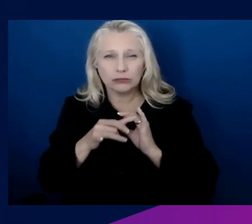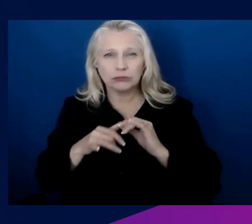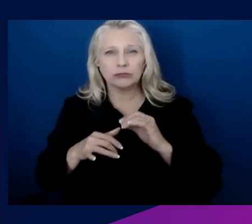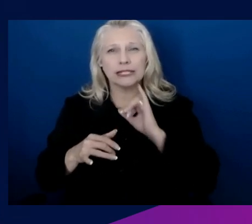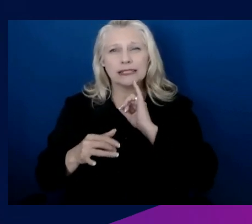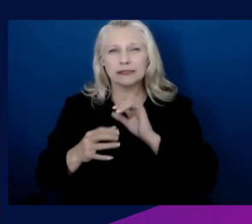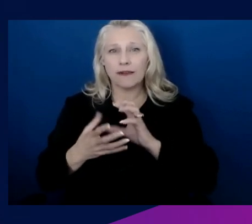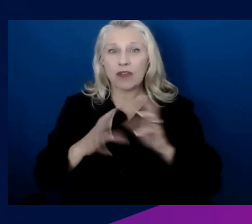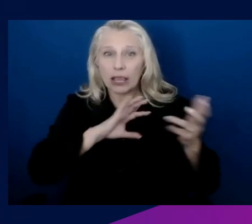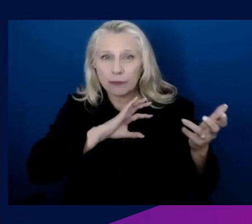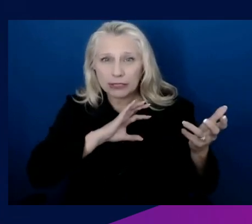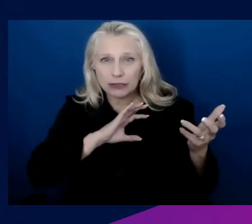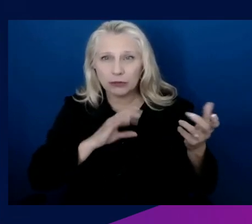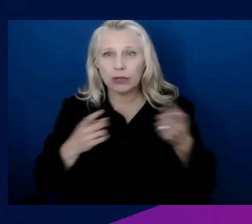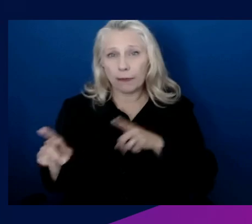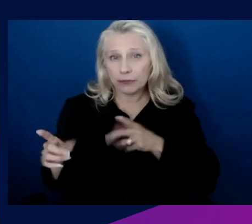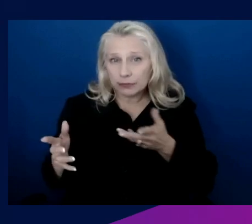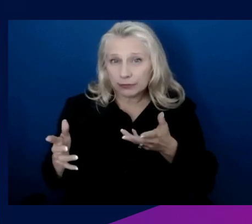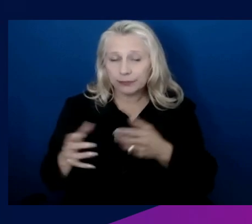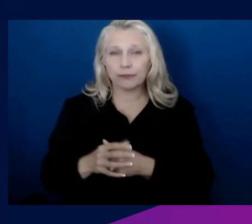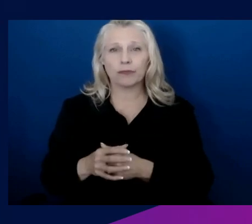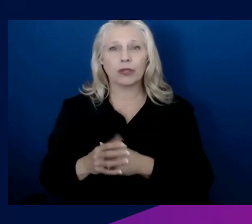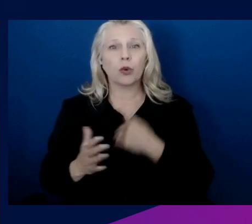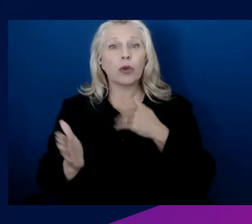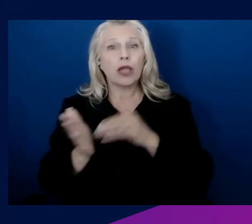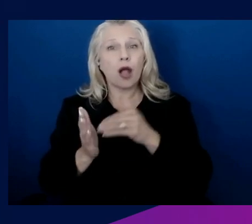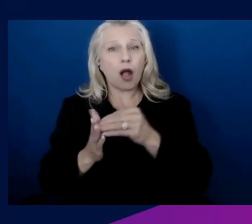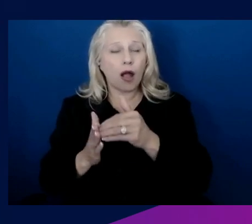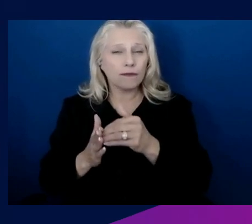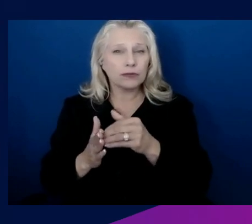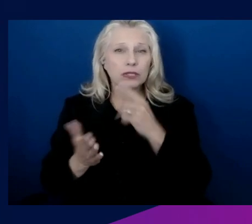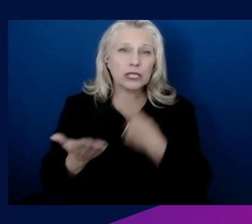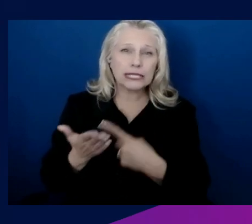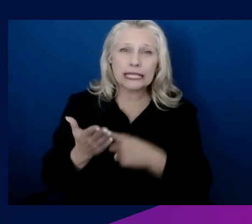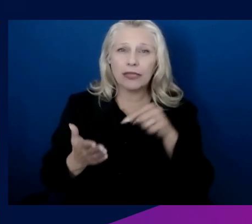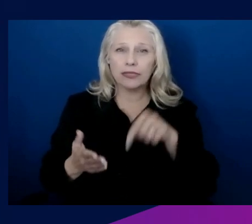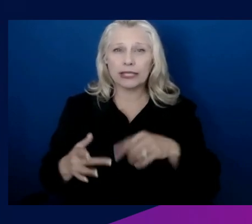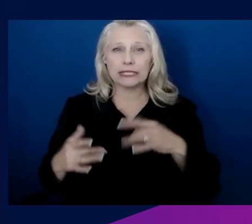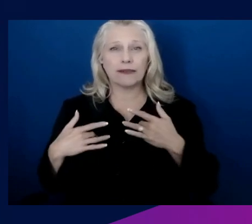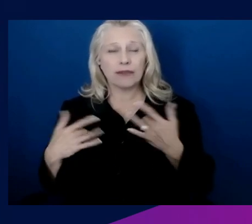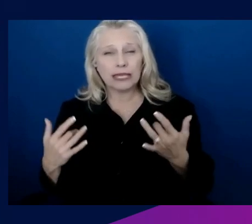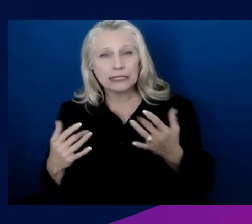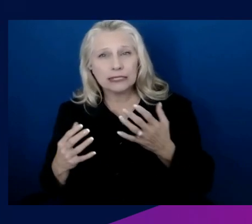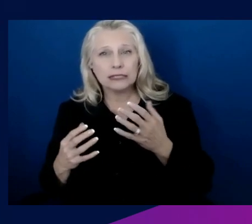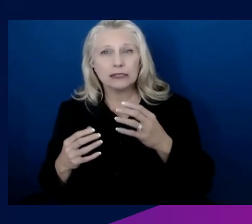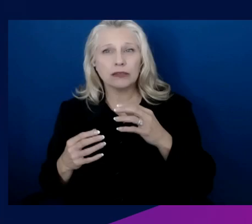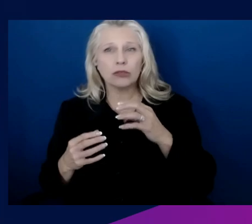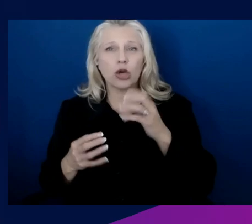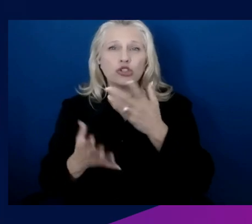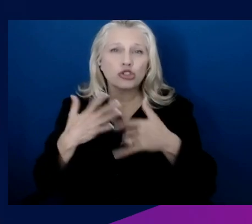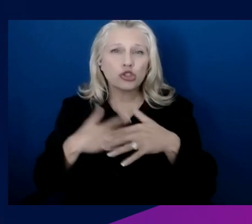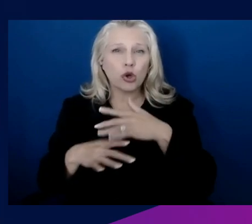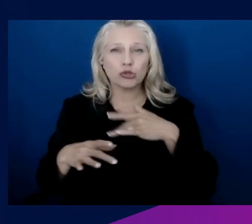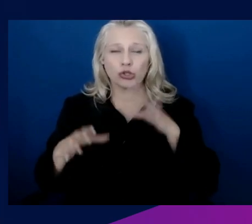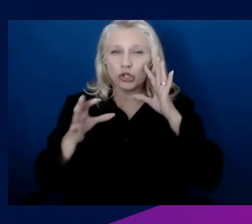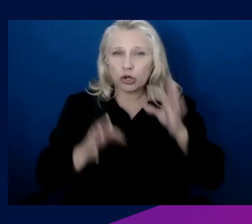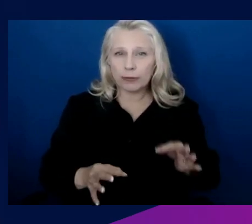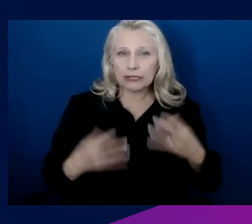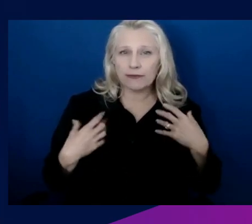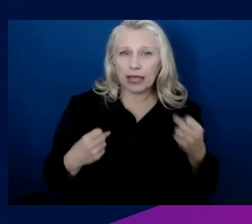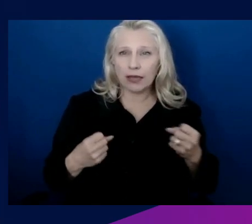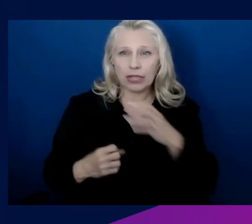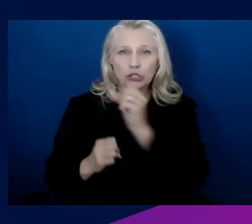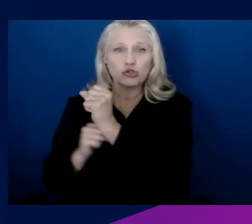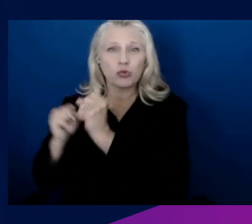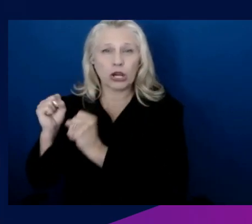about, we often talk in these events about social determinants of health and structural determinants of health. But we